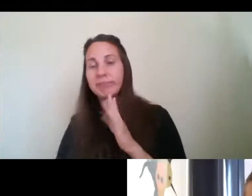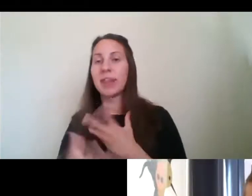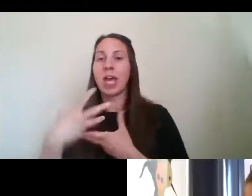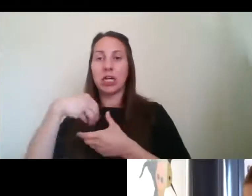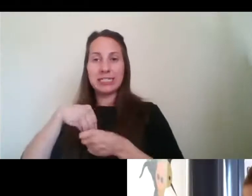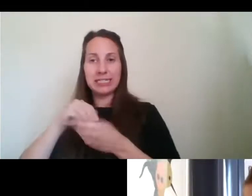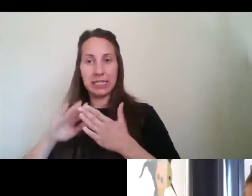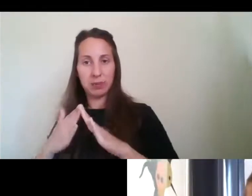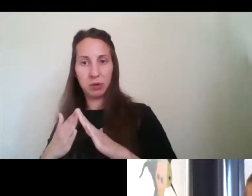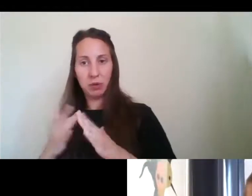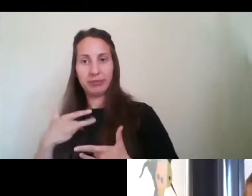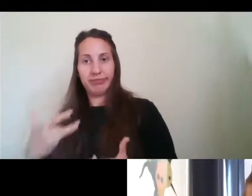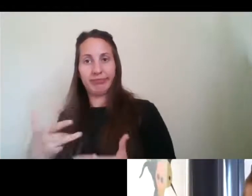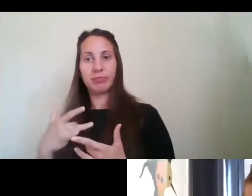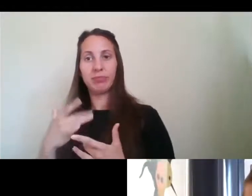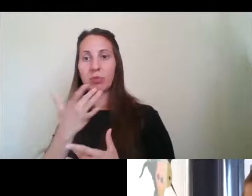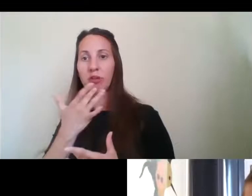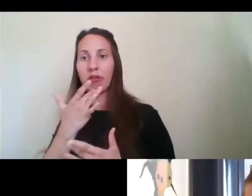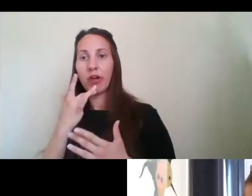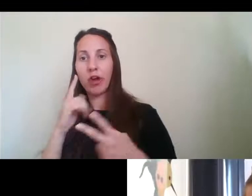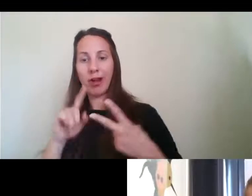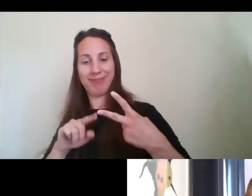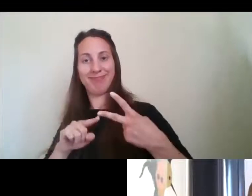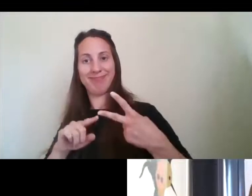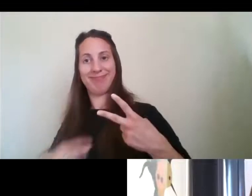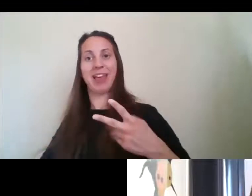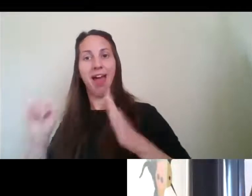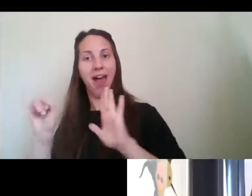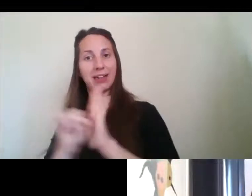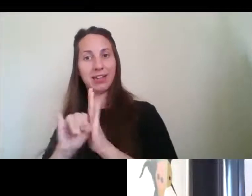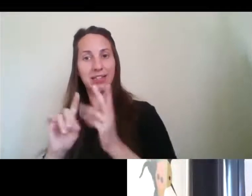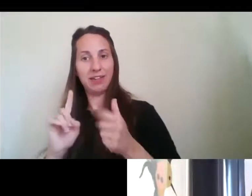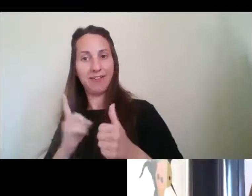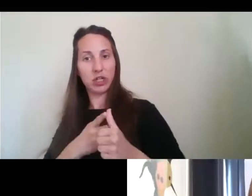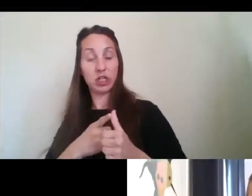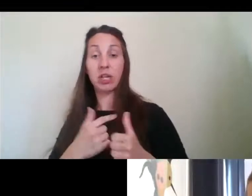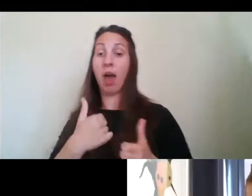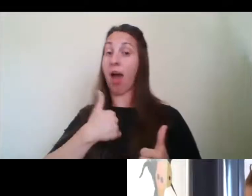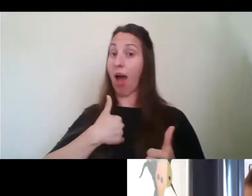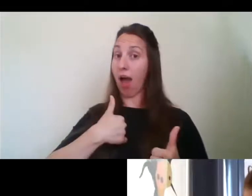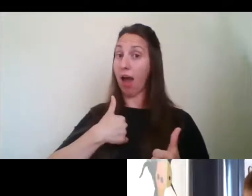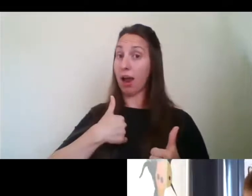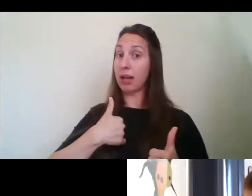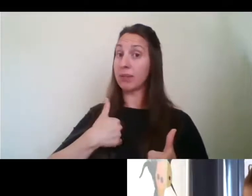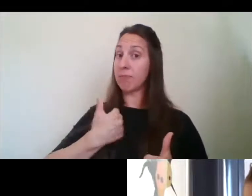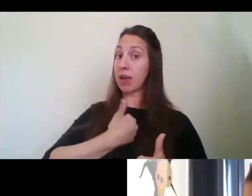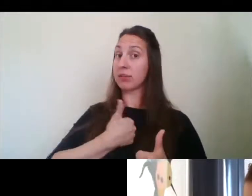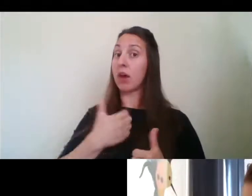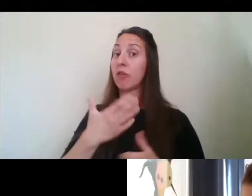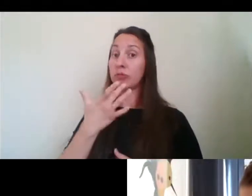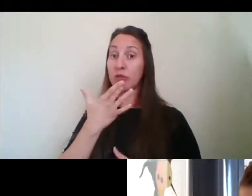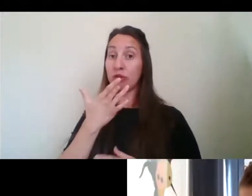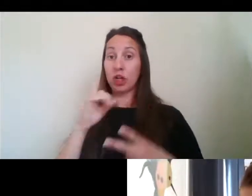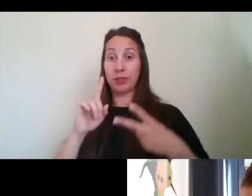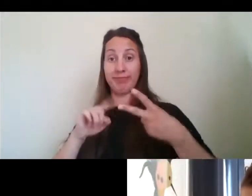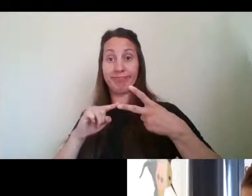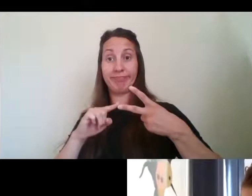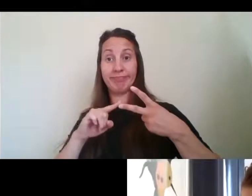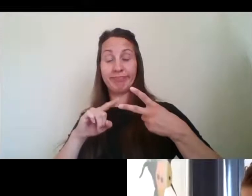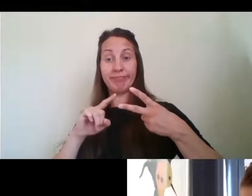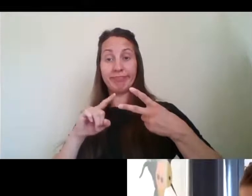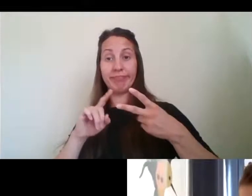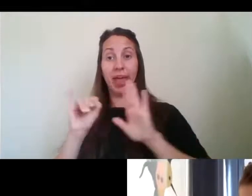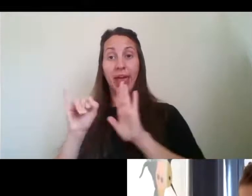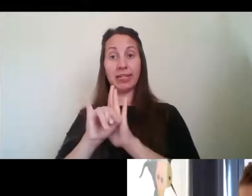tends to prefer identity first language. I, as an individual, tend to prefer identity first language. But I